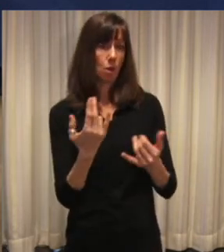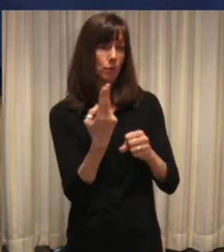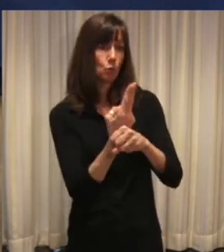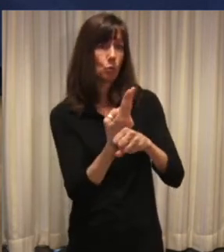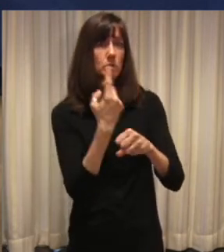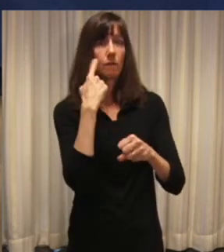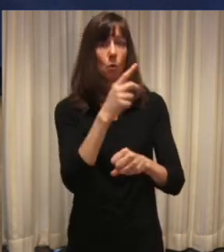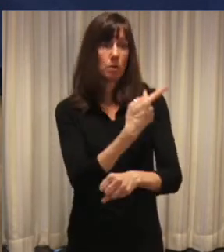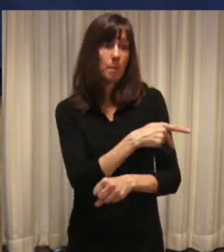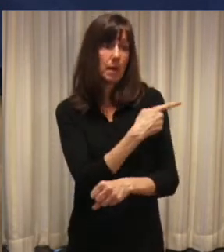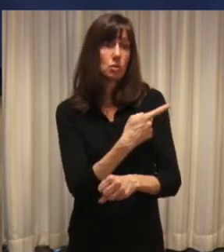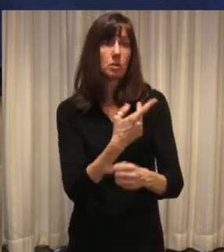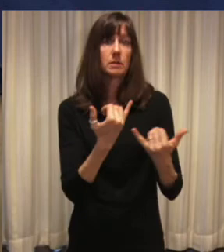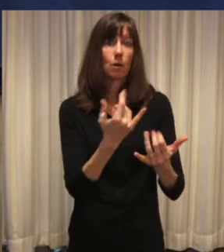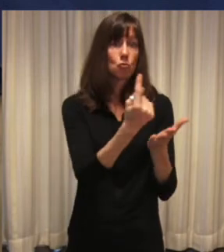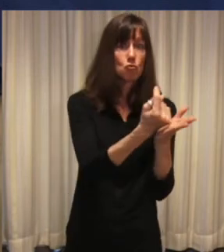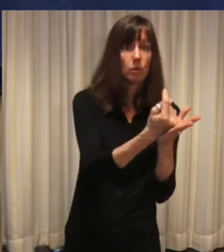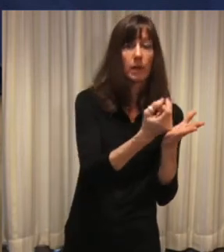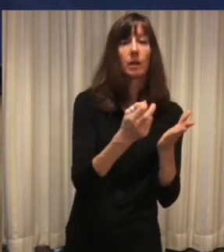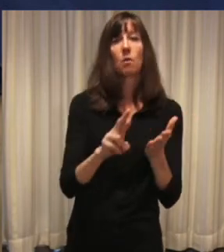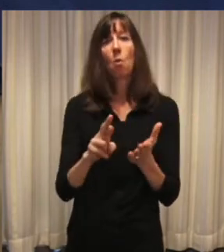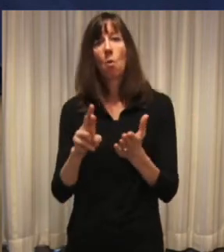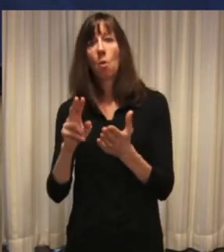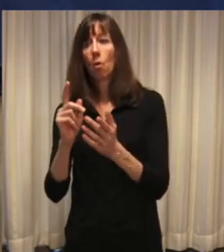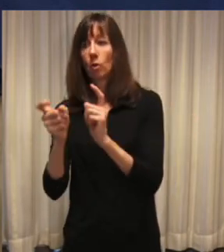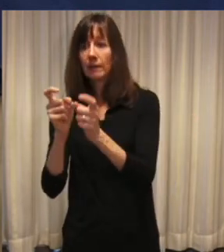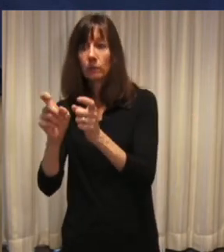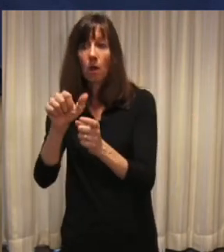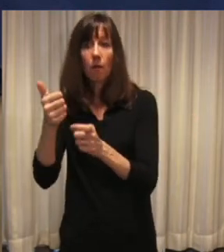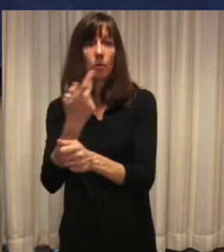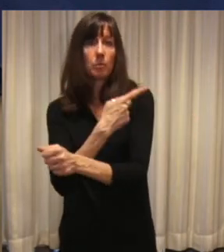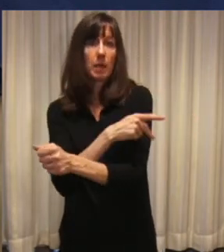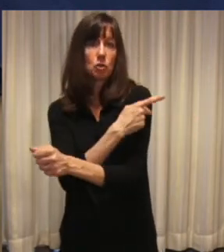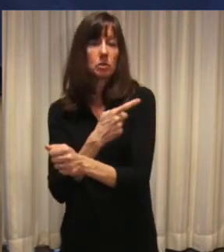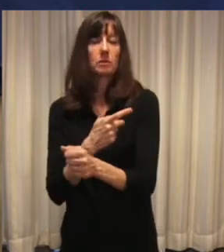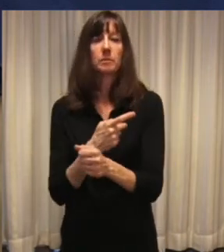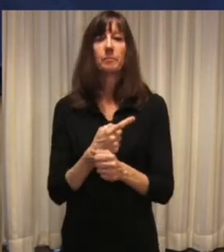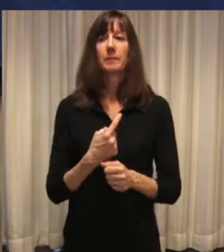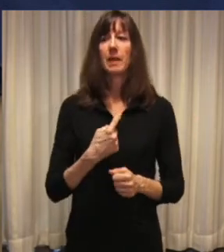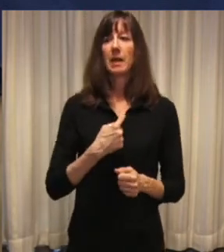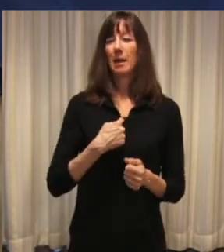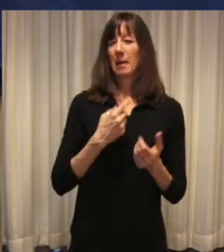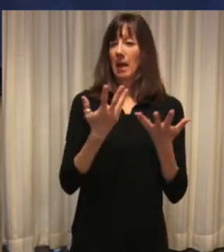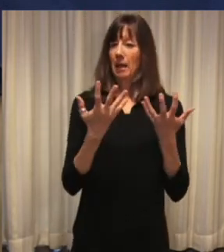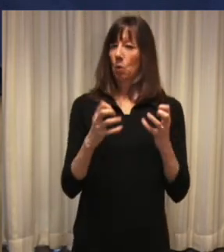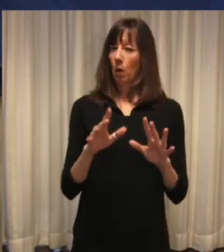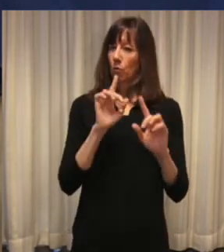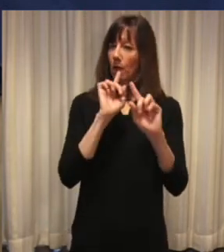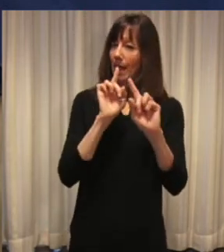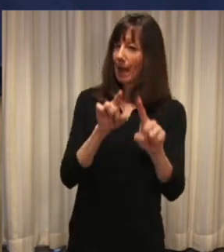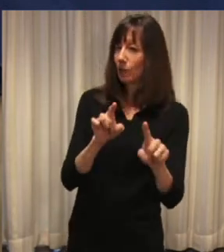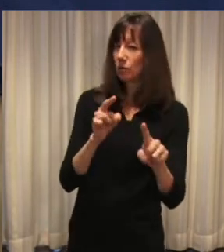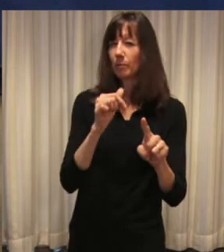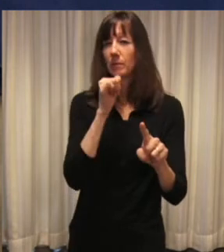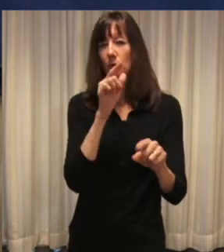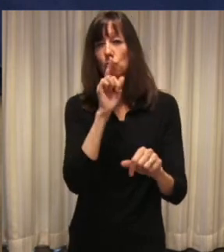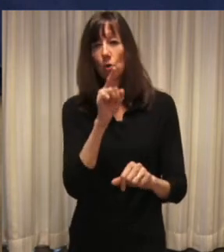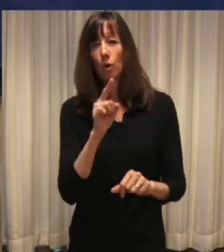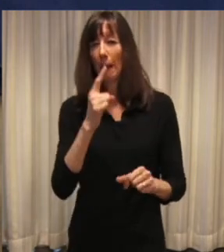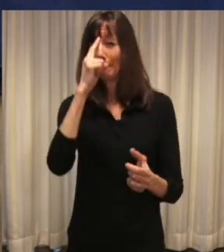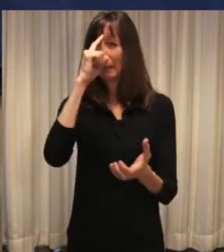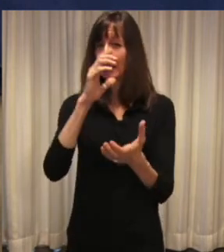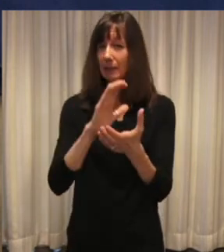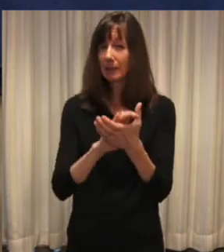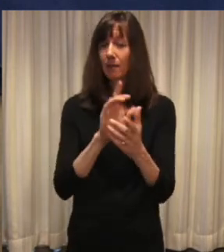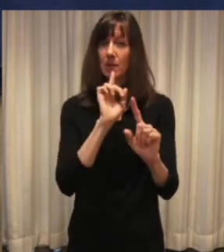don't want to give you the wrong answer on that. I believe the answer is no, but we will check, and we will get back to you either on